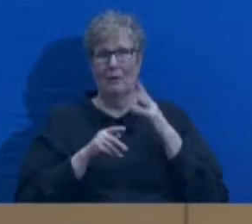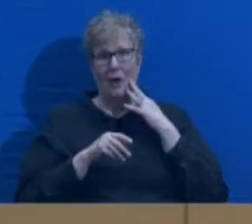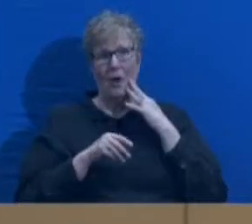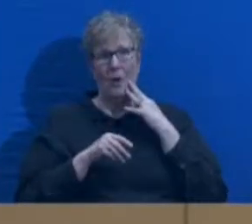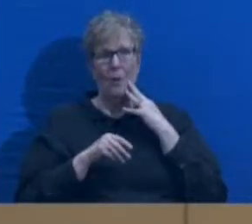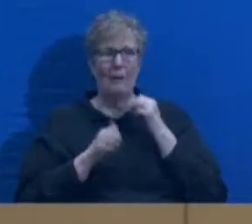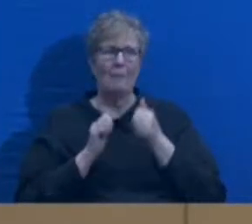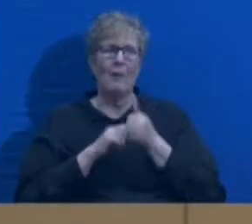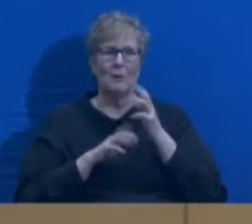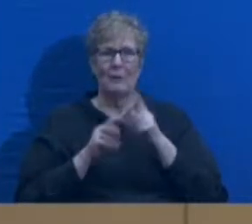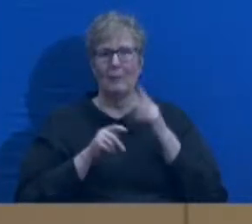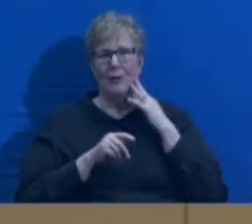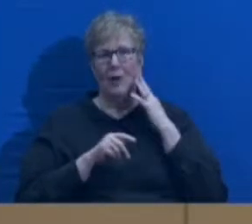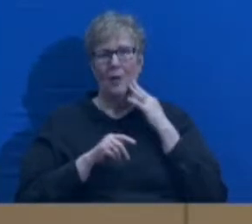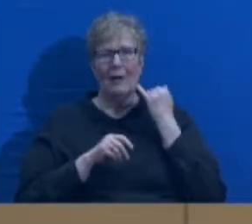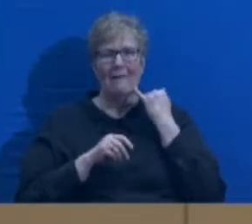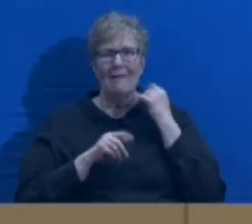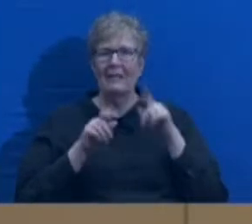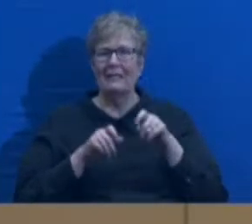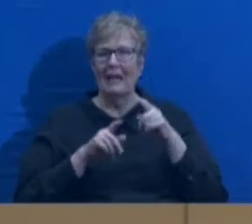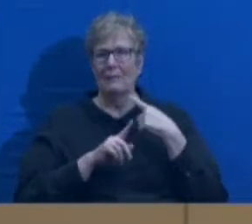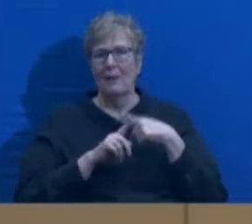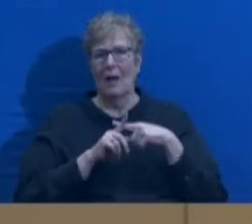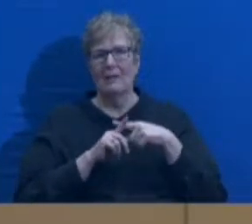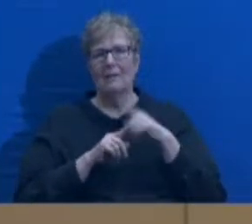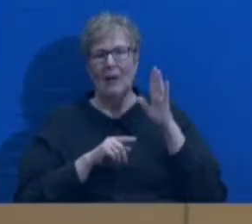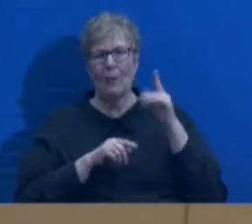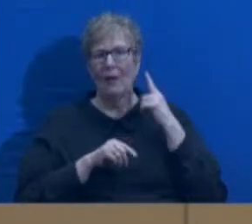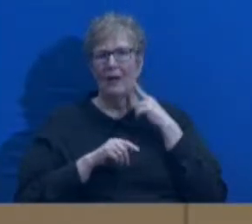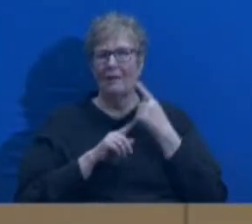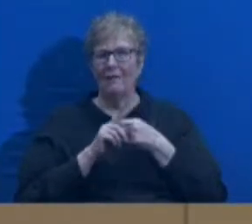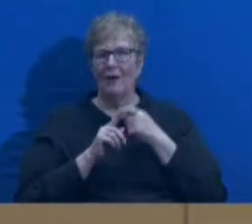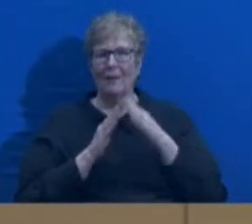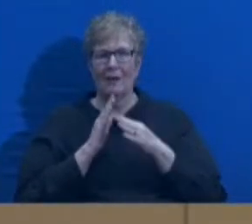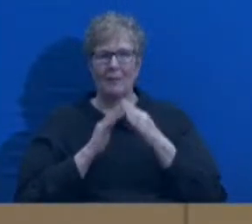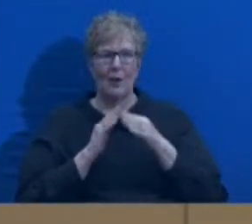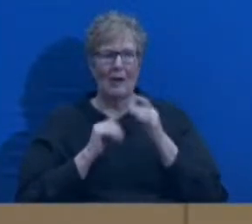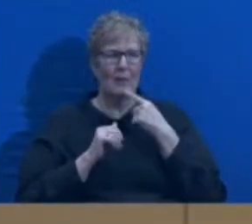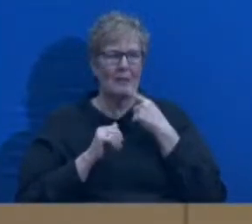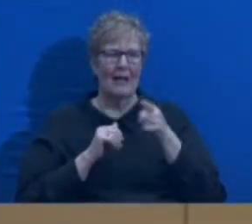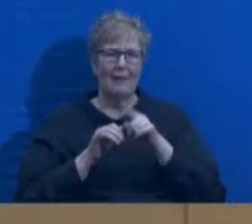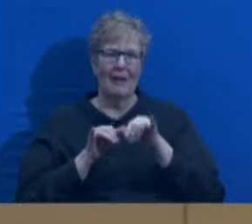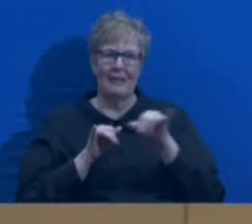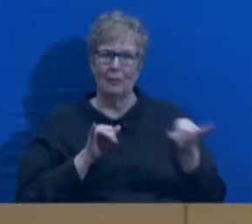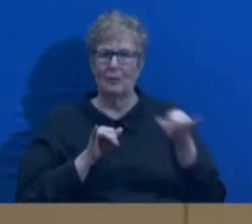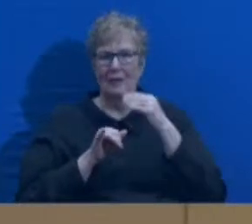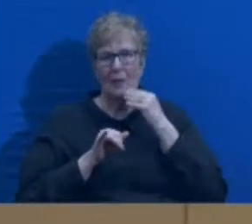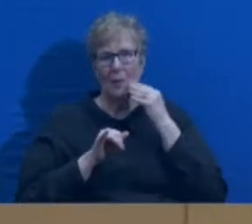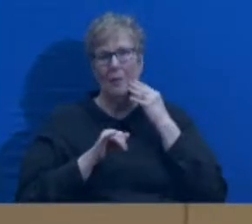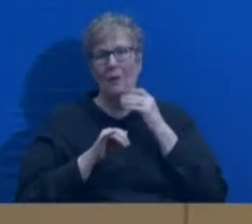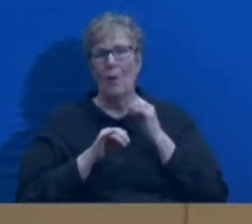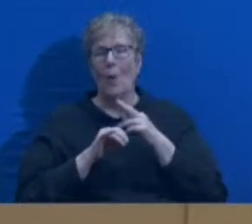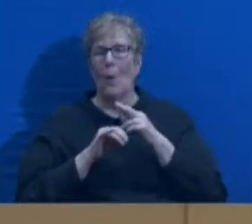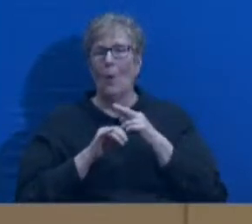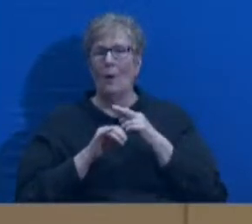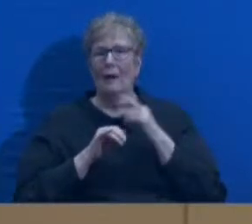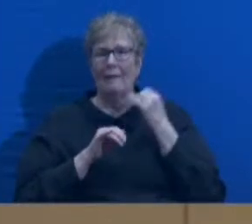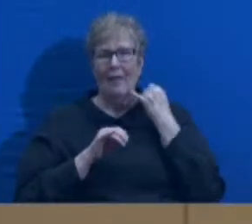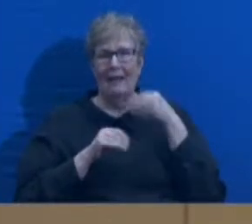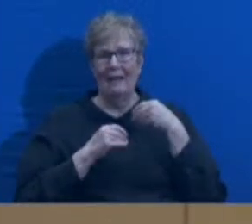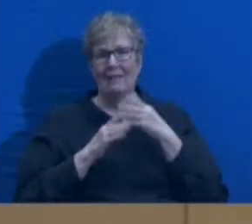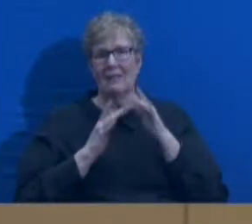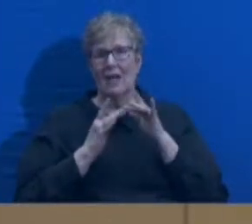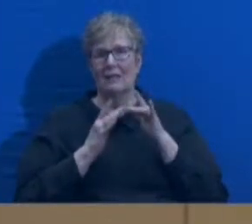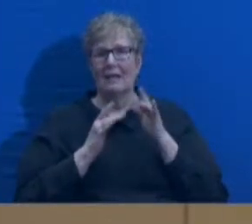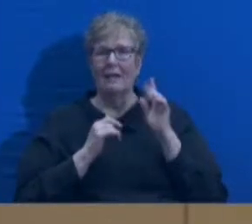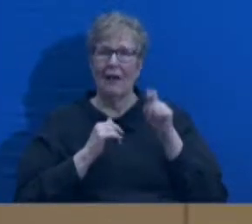know, well, most people know if they test positive, they're going to hear from us and we're going to tell them they need to isolate, or if they give us contacts that